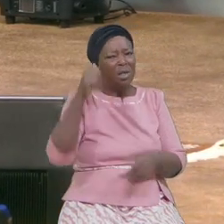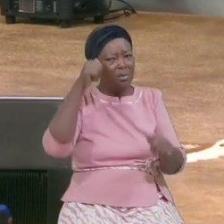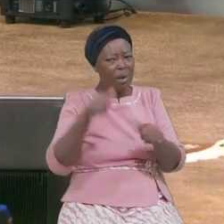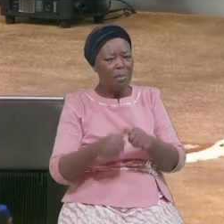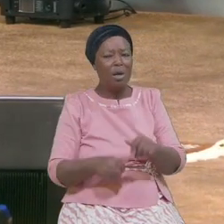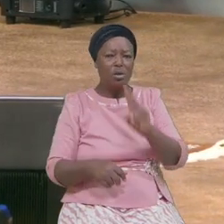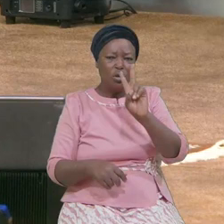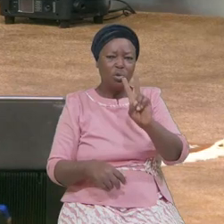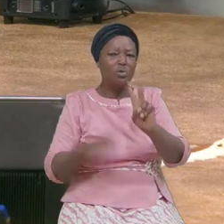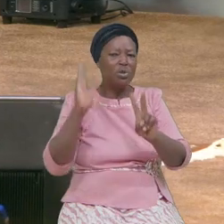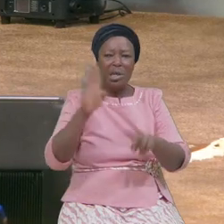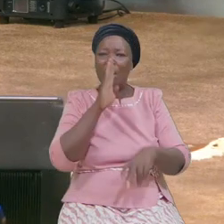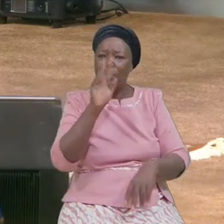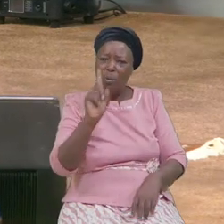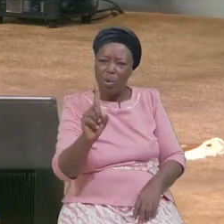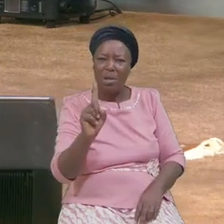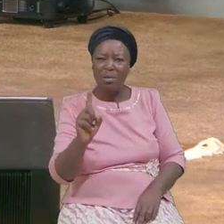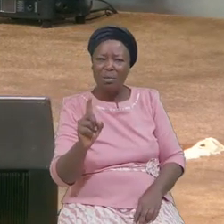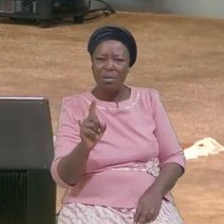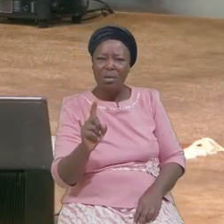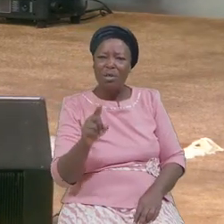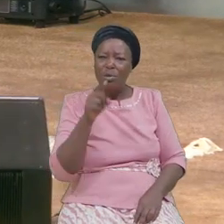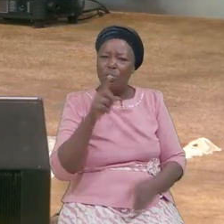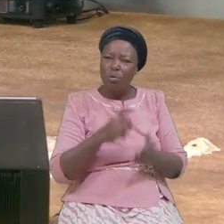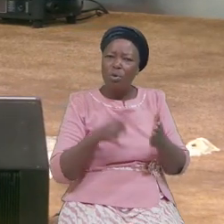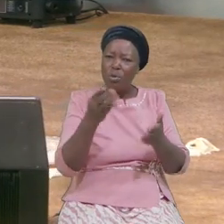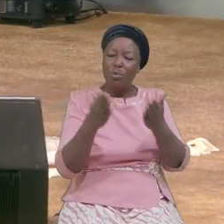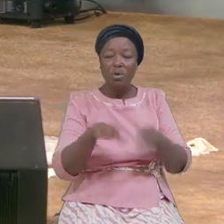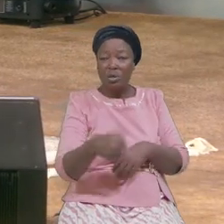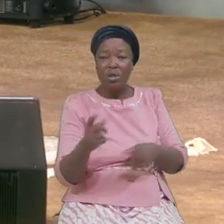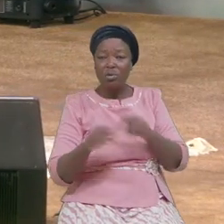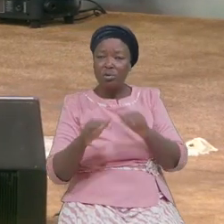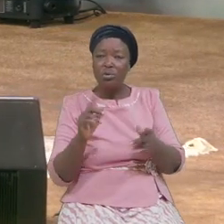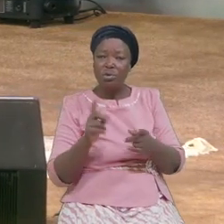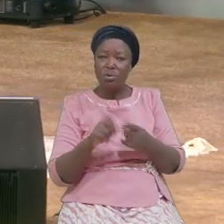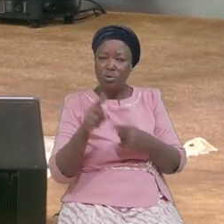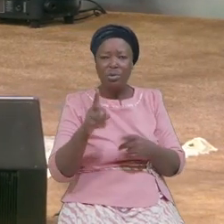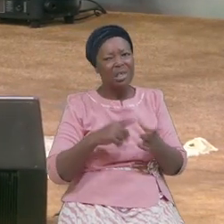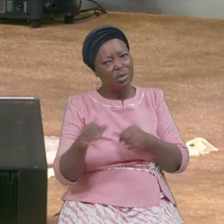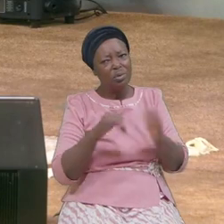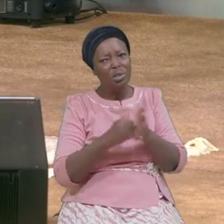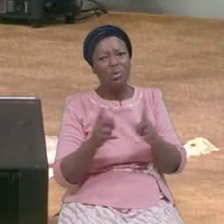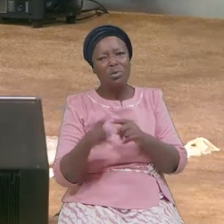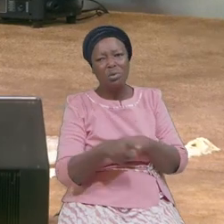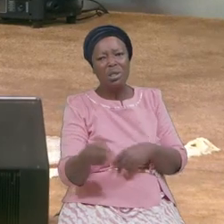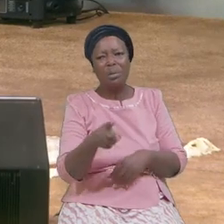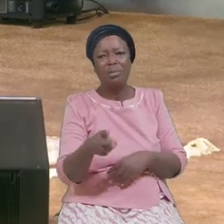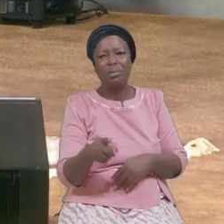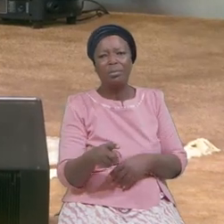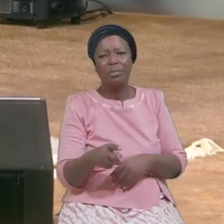one. What you want to do, you want others to do to you, you do to them. Would you